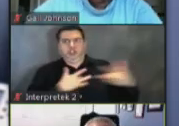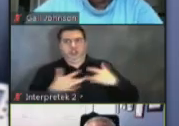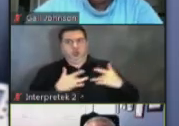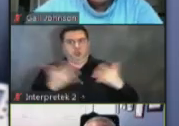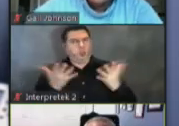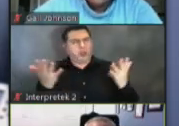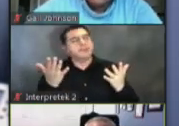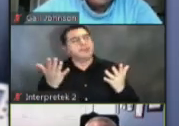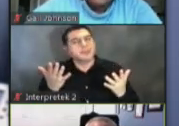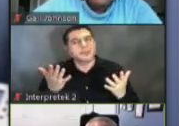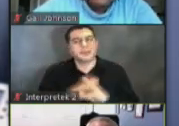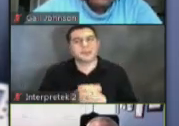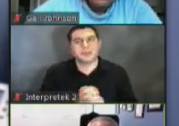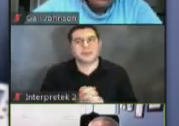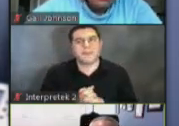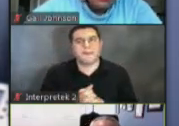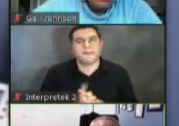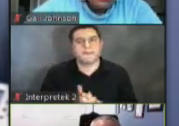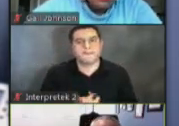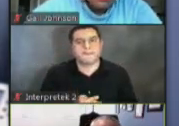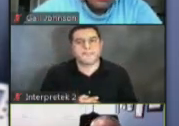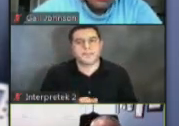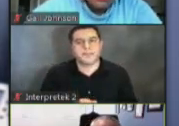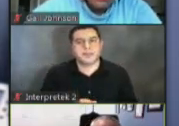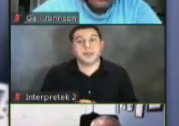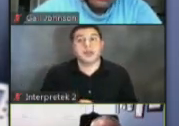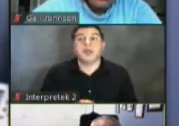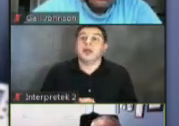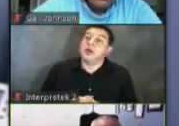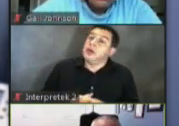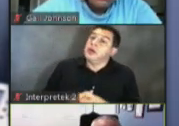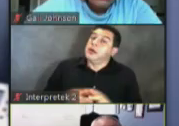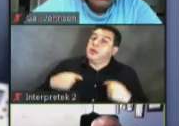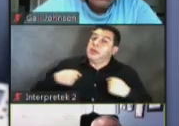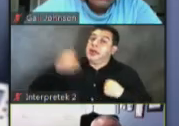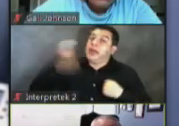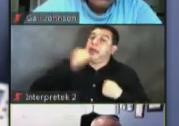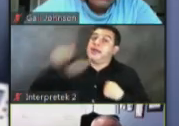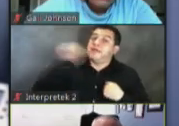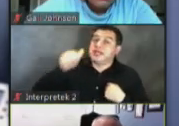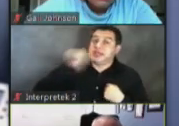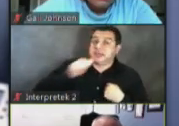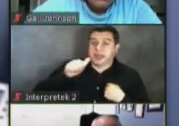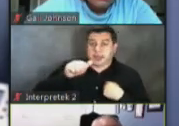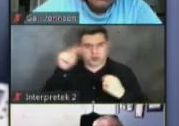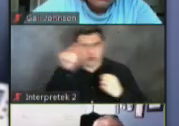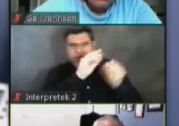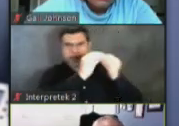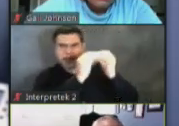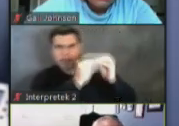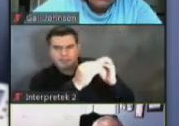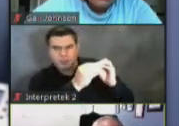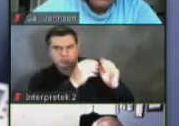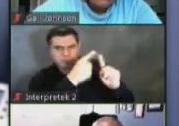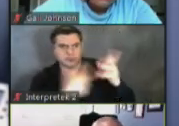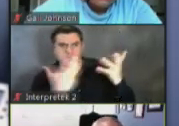that route. So, as you know, and I send you every day the numbers I get from the Department of Health in terms